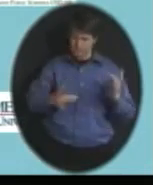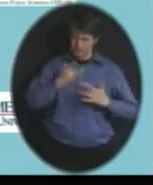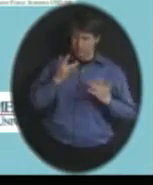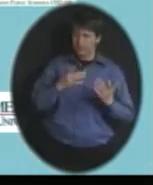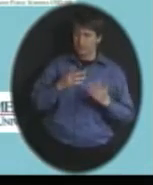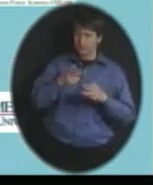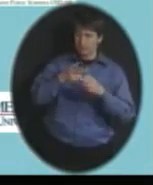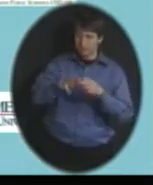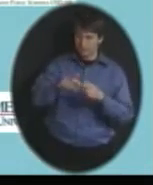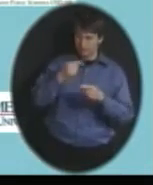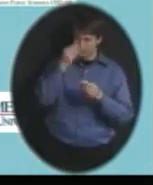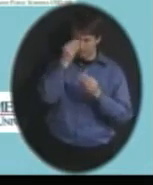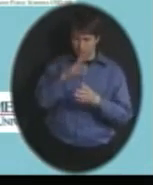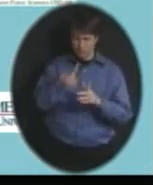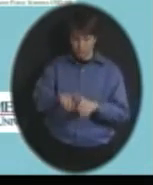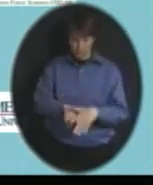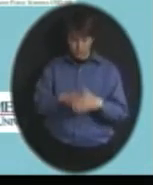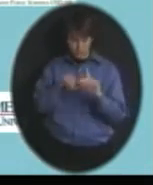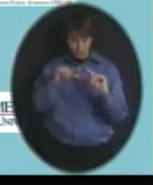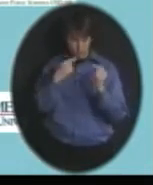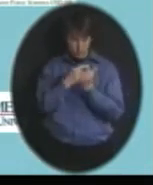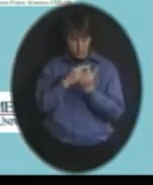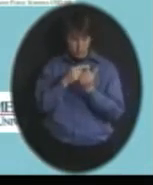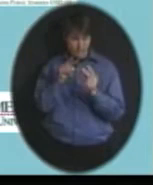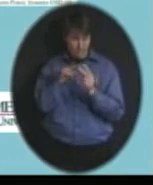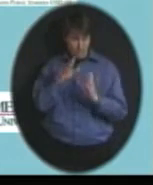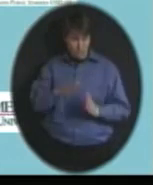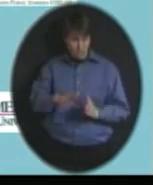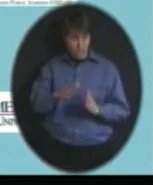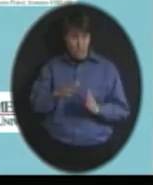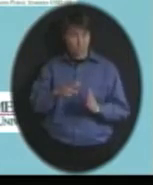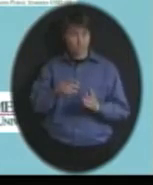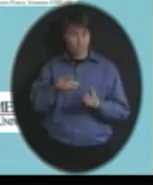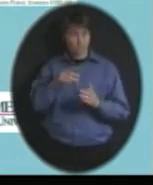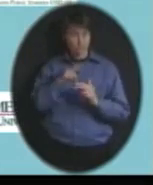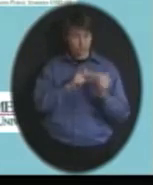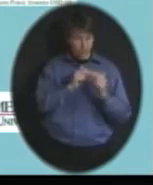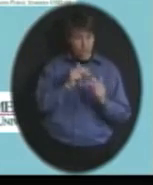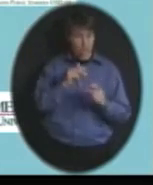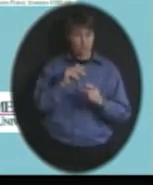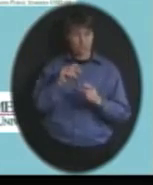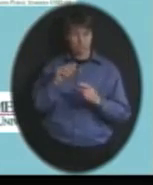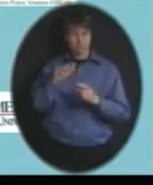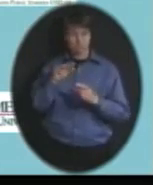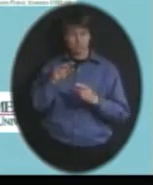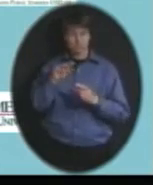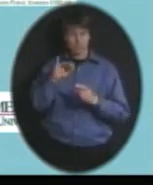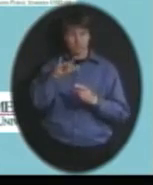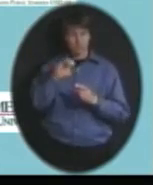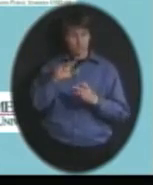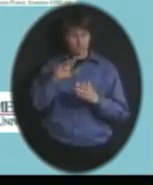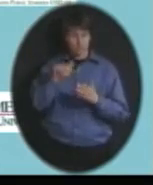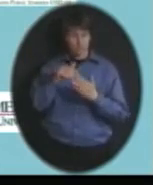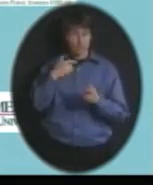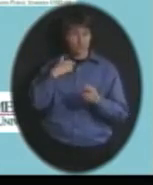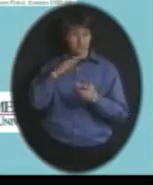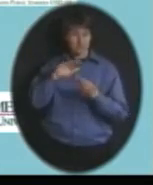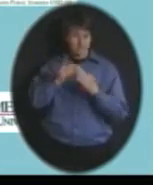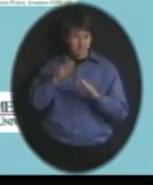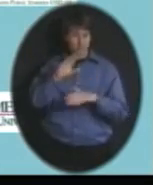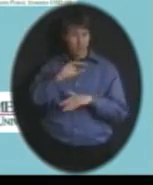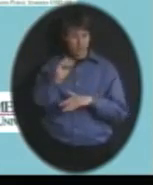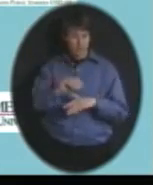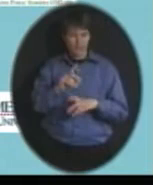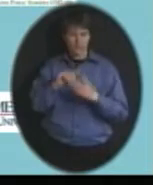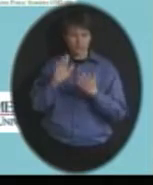tell you, this is the original group of partners: Strickland Construction, the Medical Center, the city of Olathe, obviously, and the School